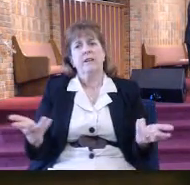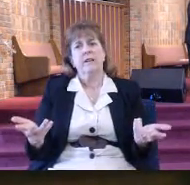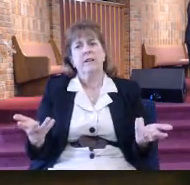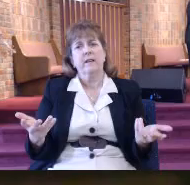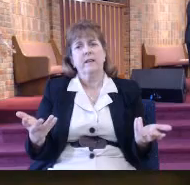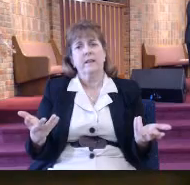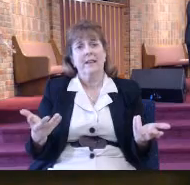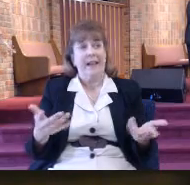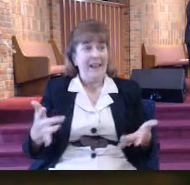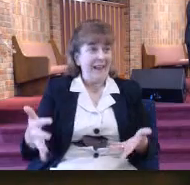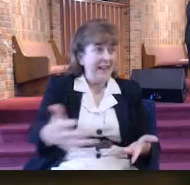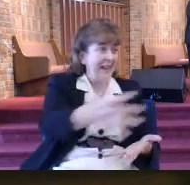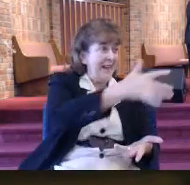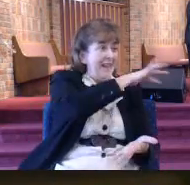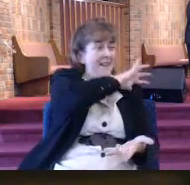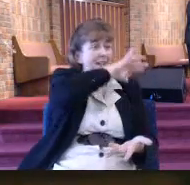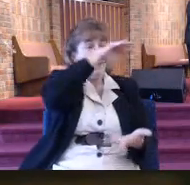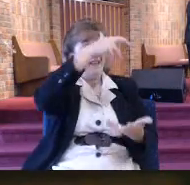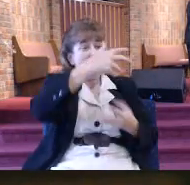if he gain the whole world